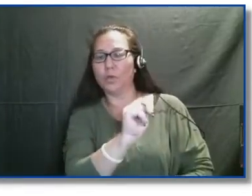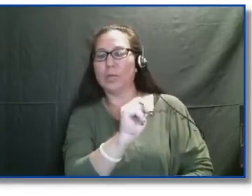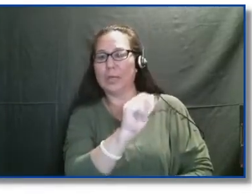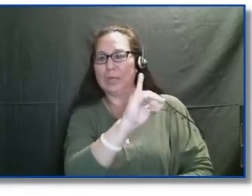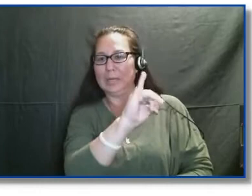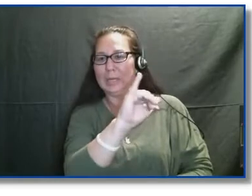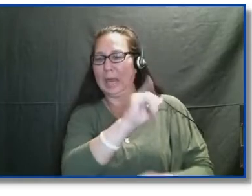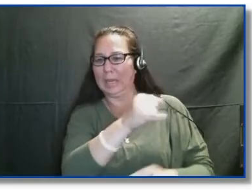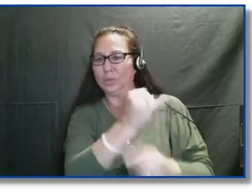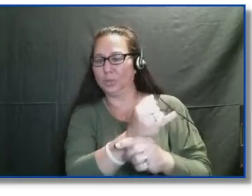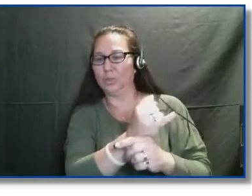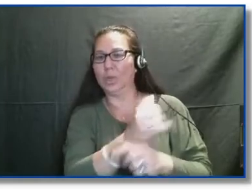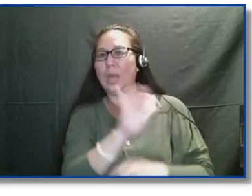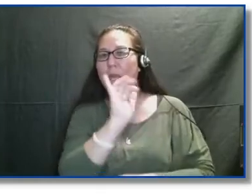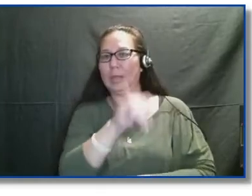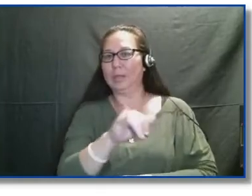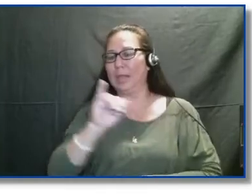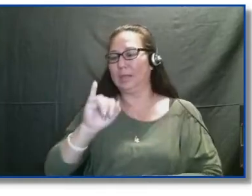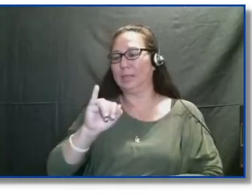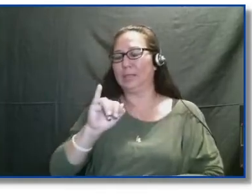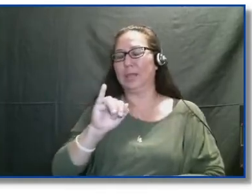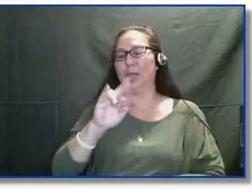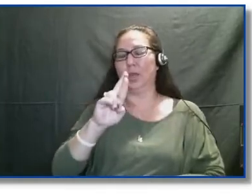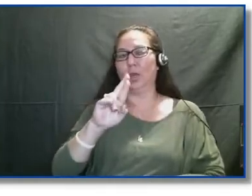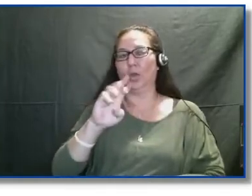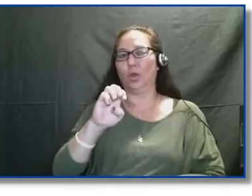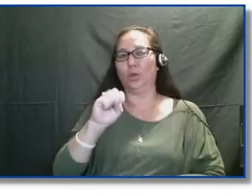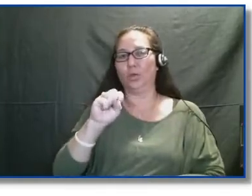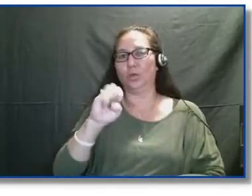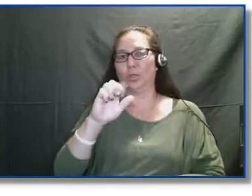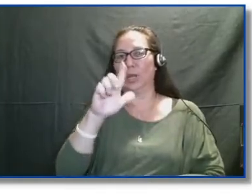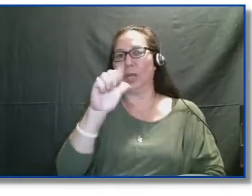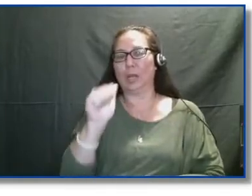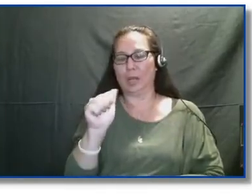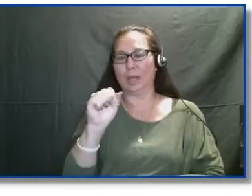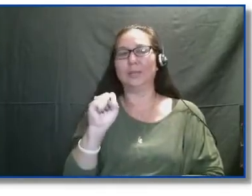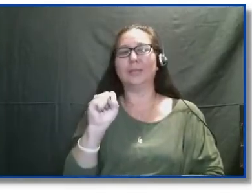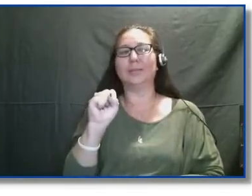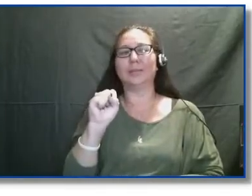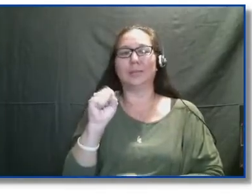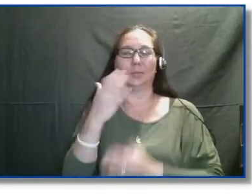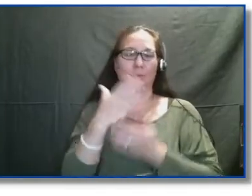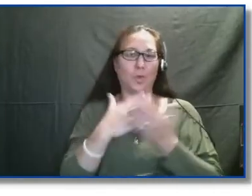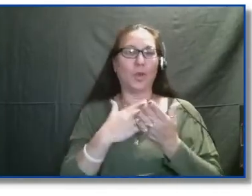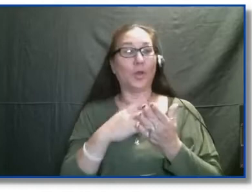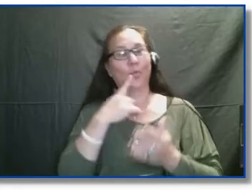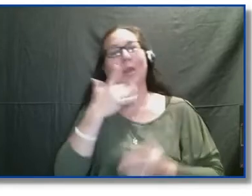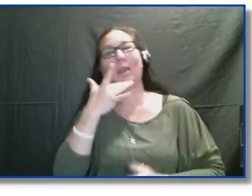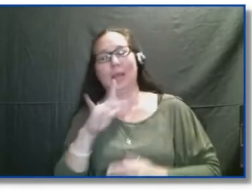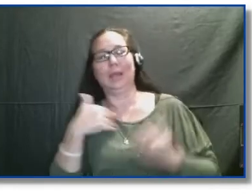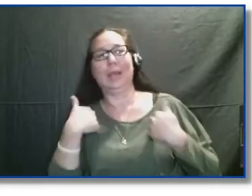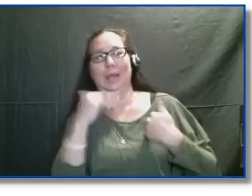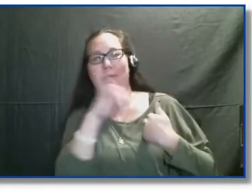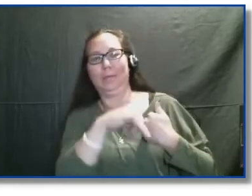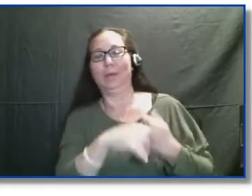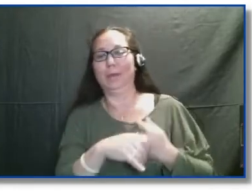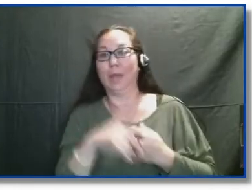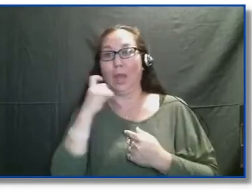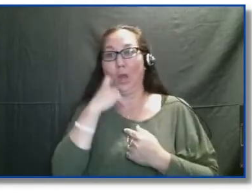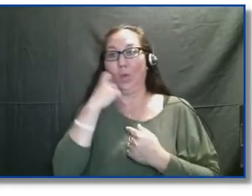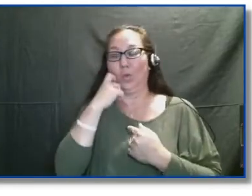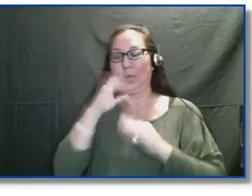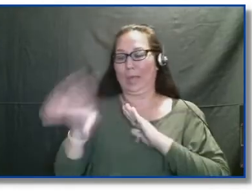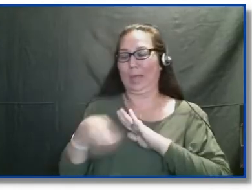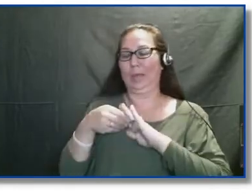Ursula's the grandest and tallest piece to date, and we are lucky to have it. And we recently added